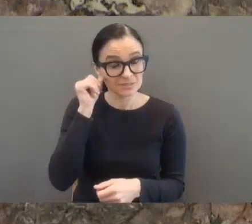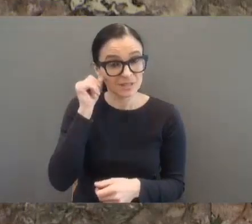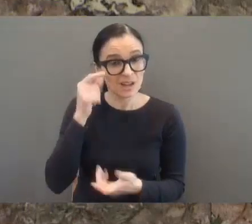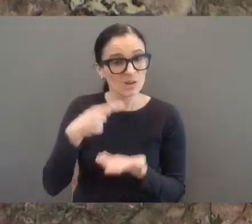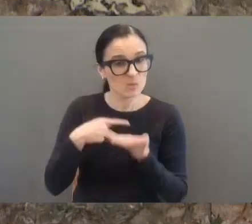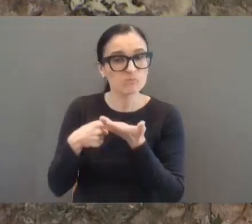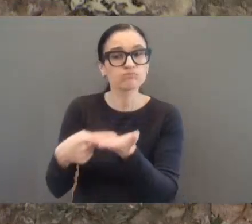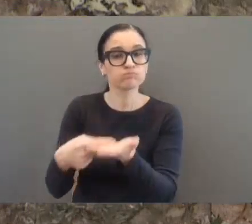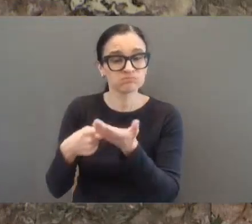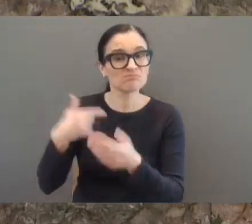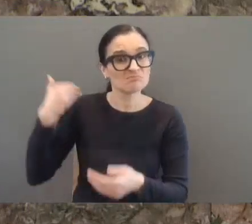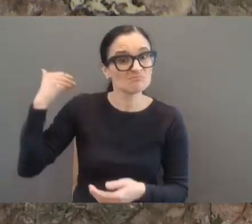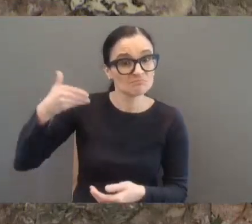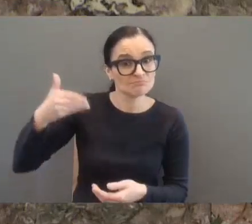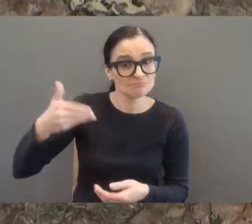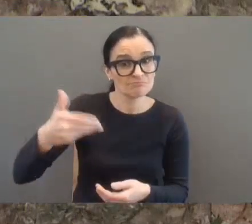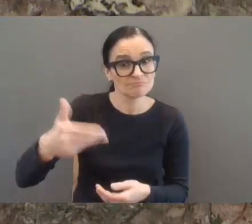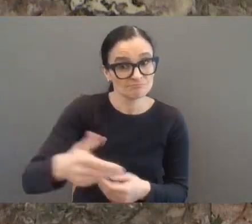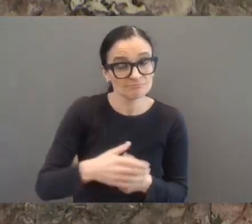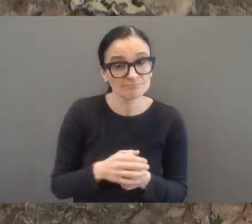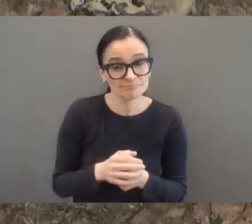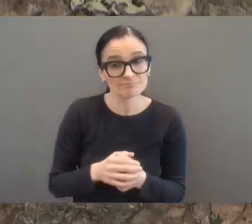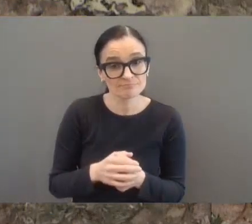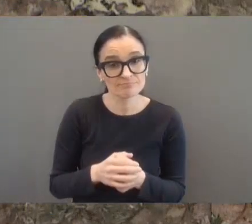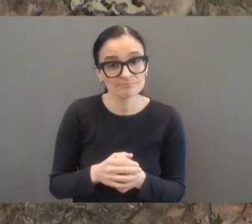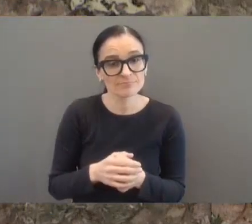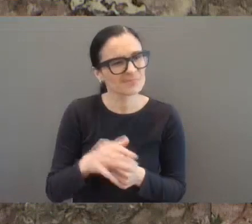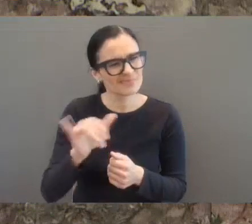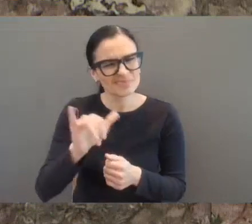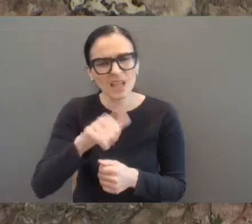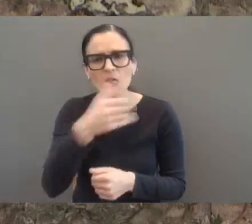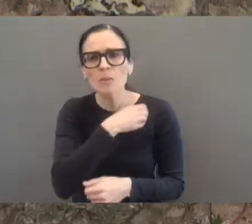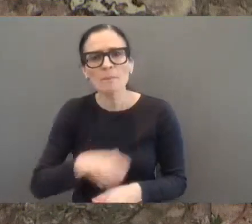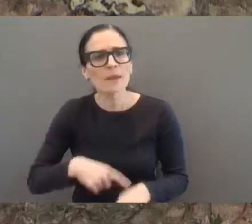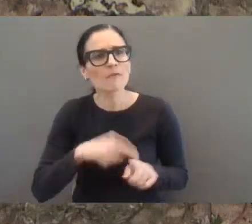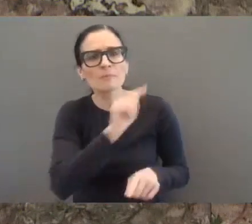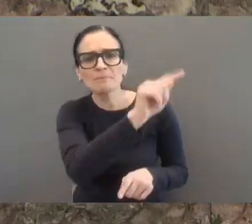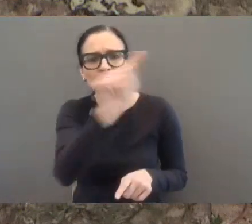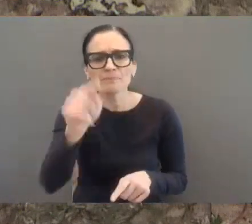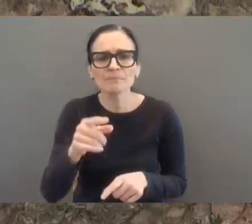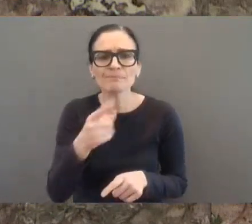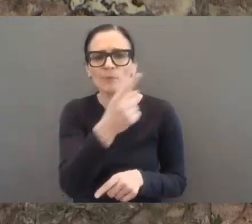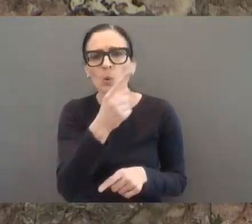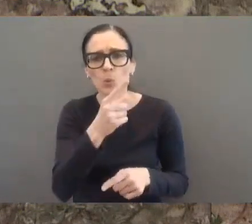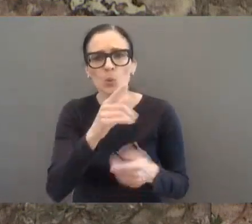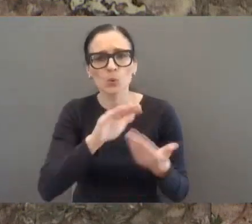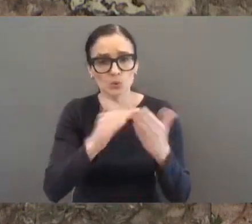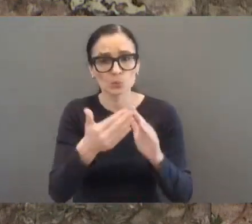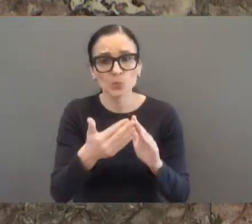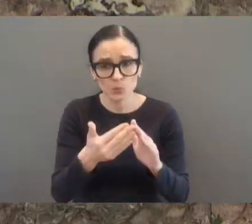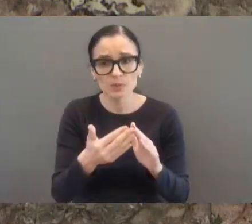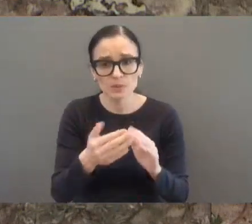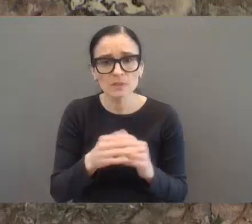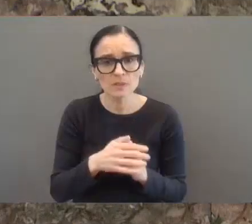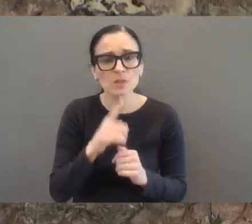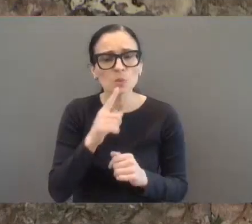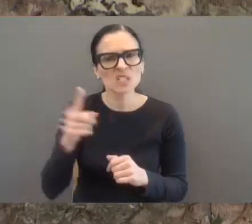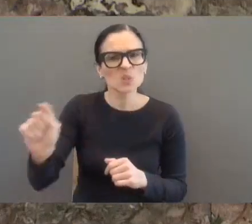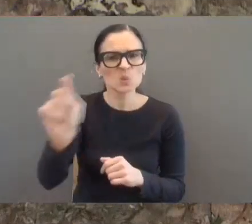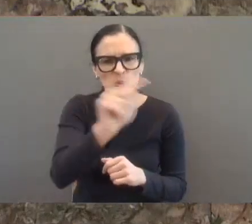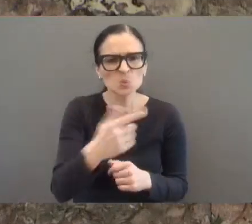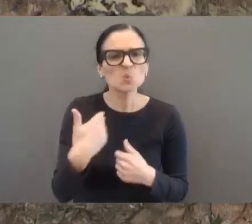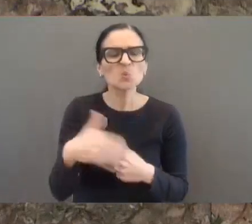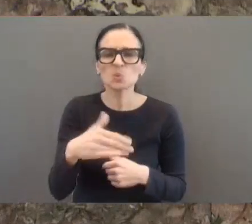rural areas where we're experiencing these shortages. Mr. Speaker, we are going to continue this work to fast-track the credentialing